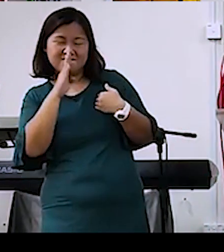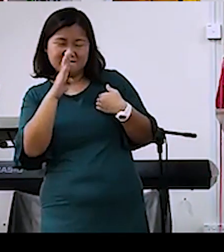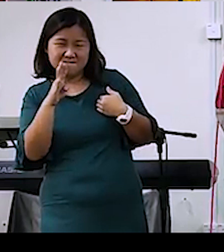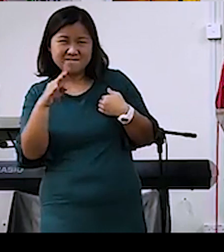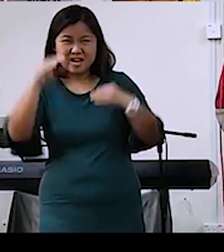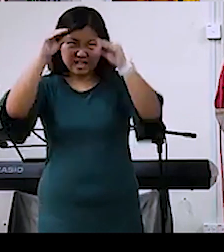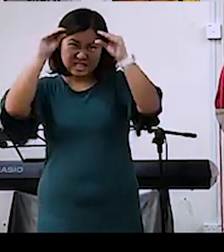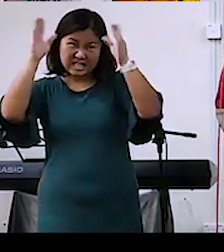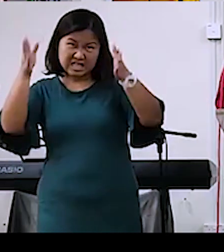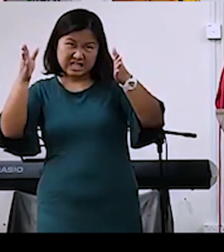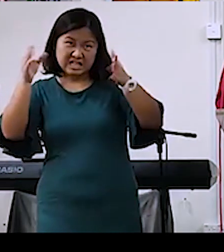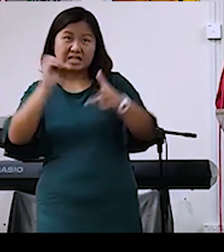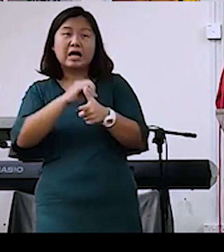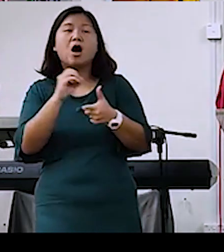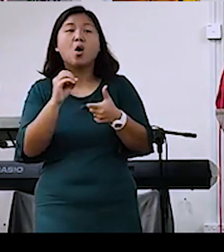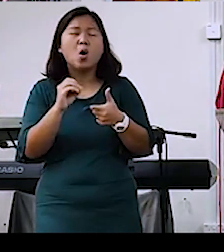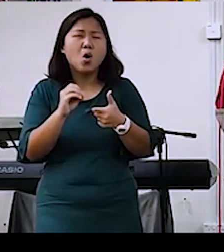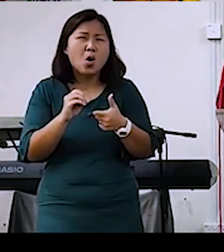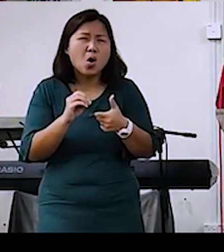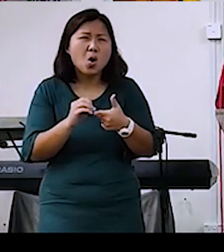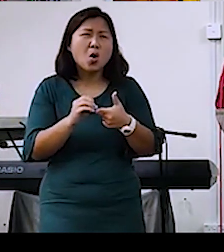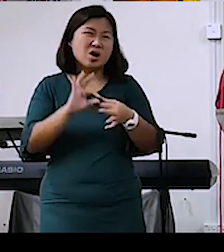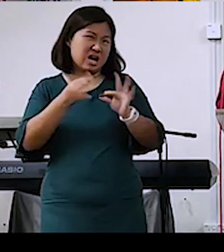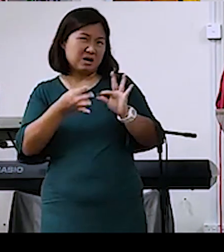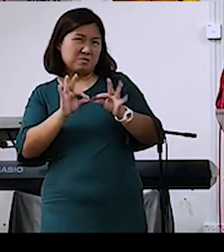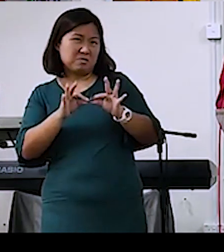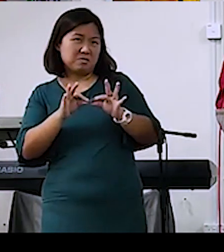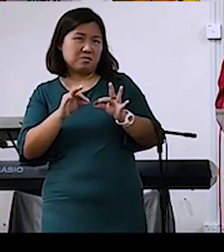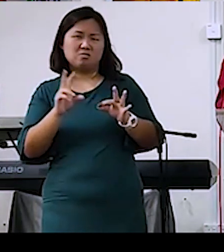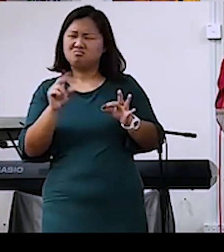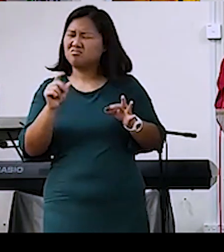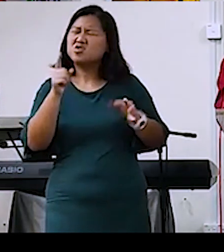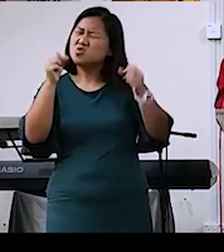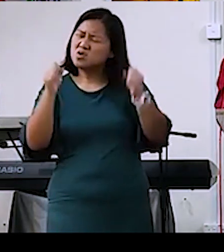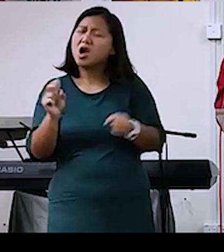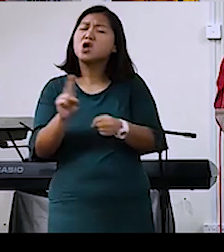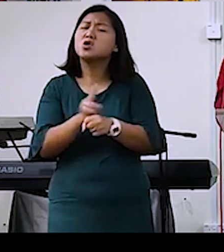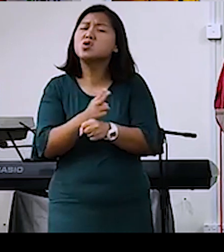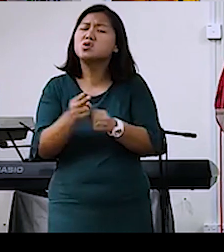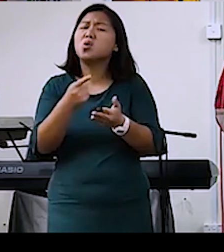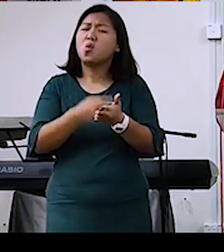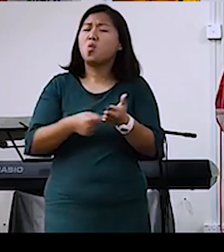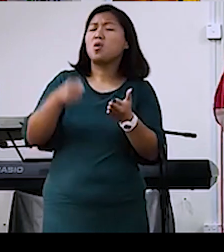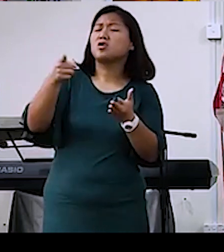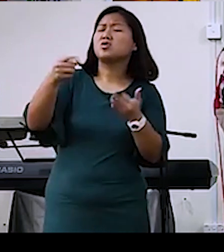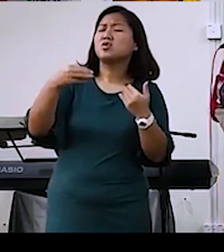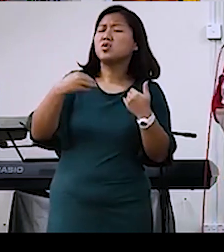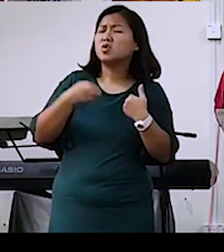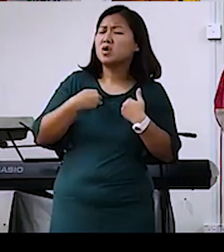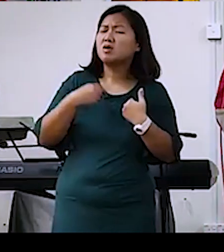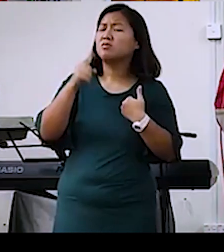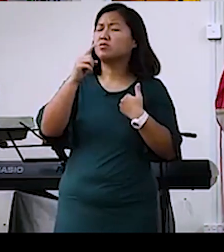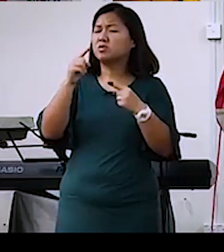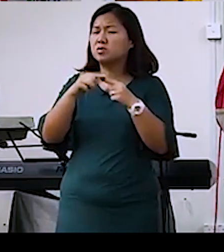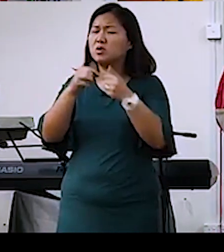ways by just using your car to bless people in Jesus' name. Who can say hallelujah? Be inspired by